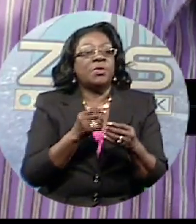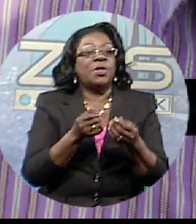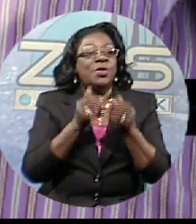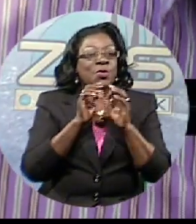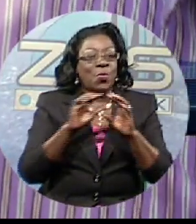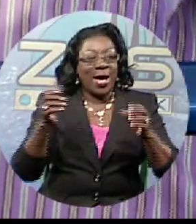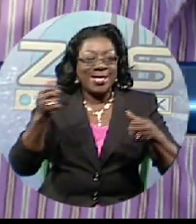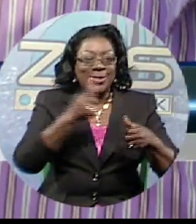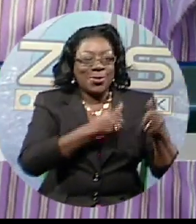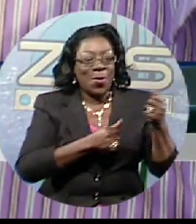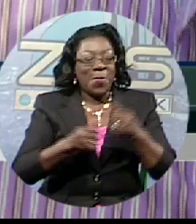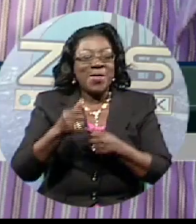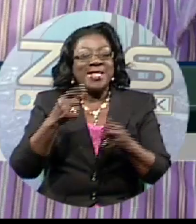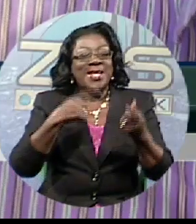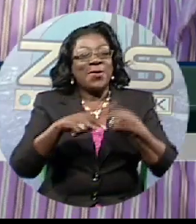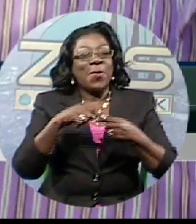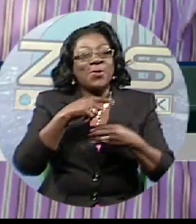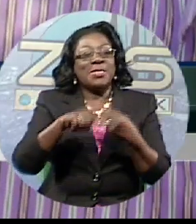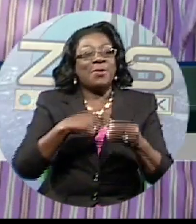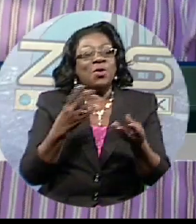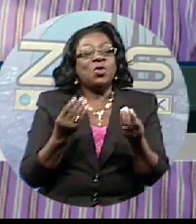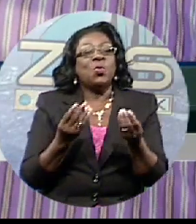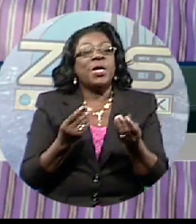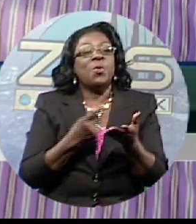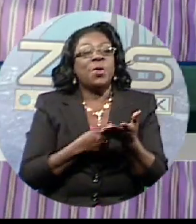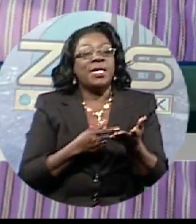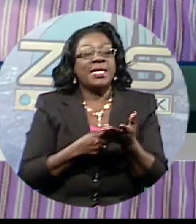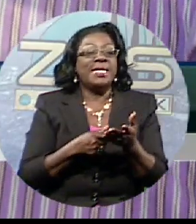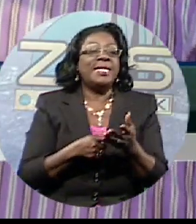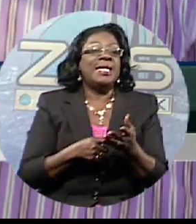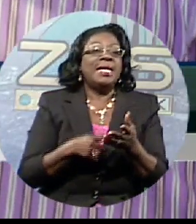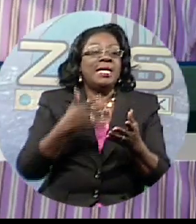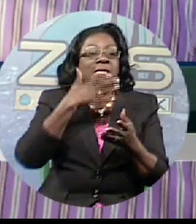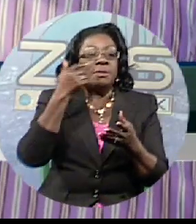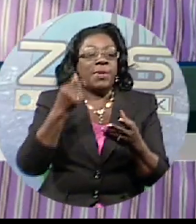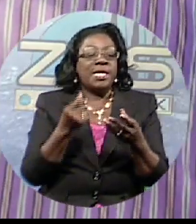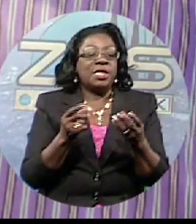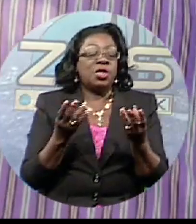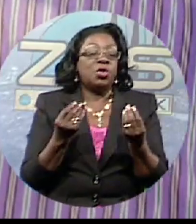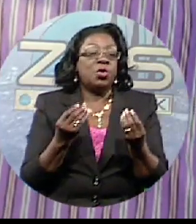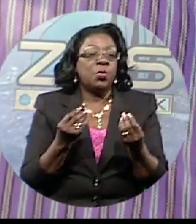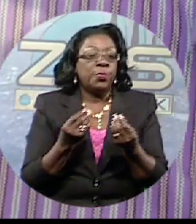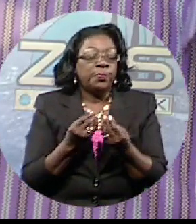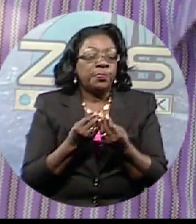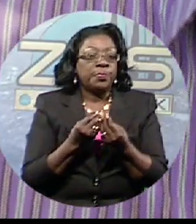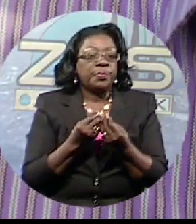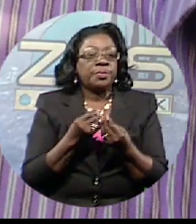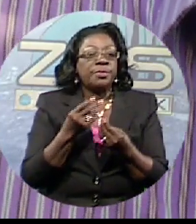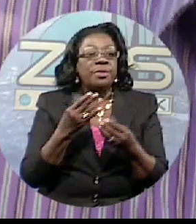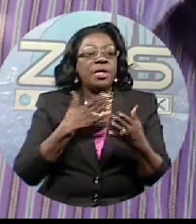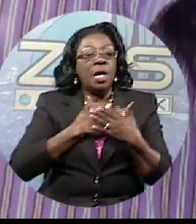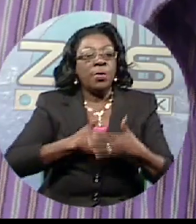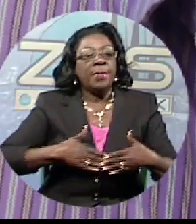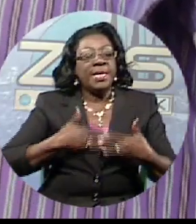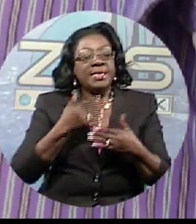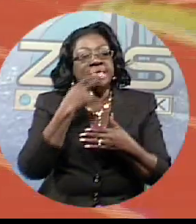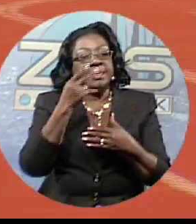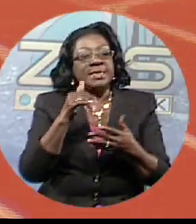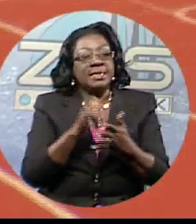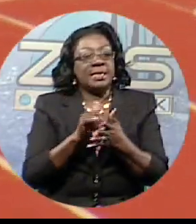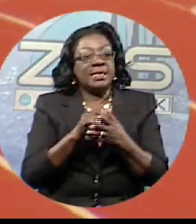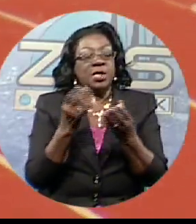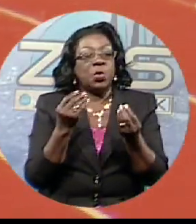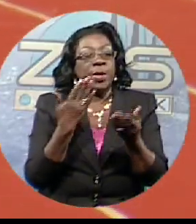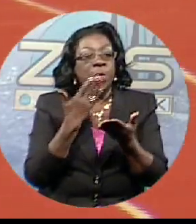just goes about doing what he is scheduled to do and on schedule. And I'm very, very pleased to see that it's bearing fruit.